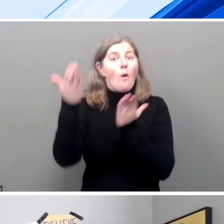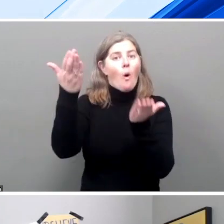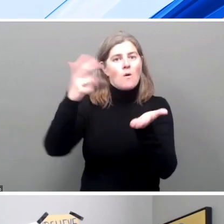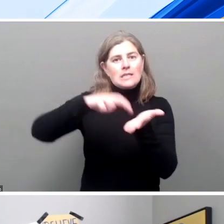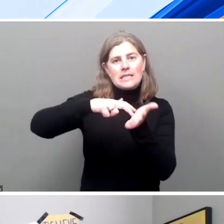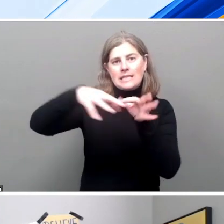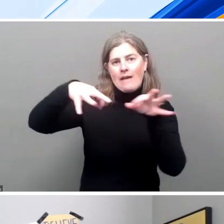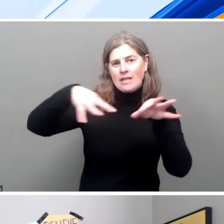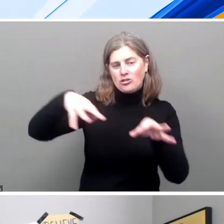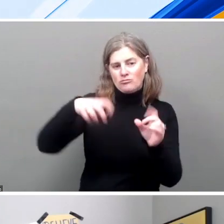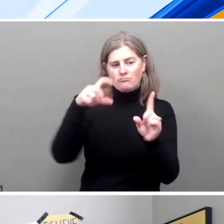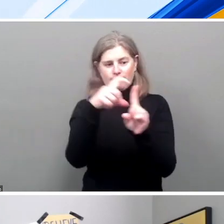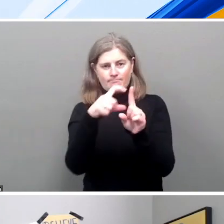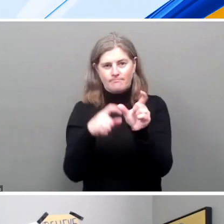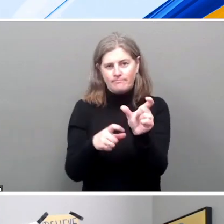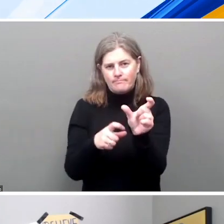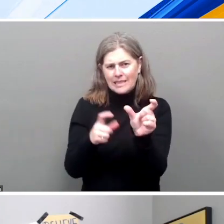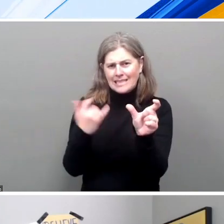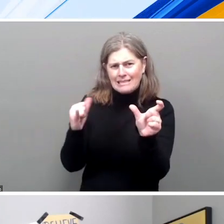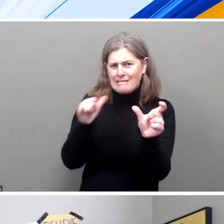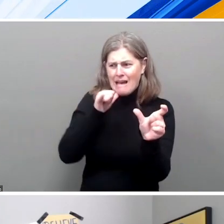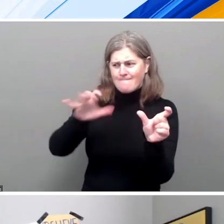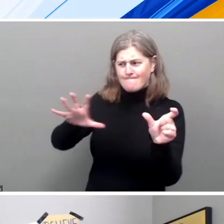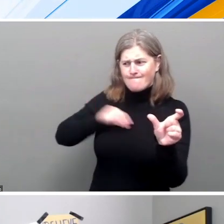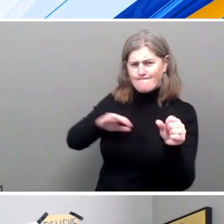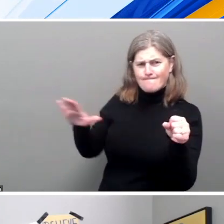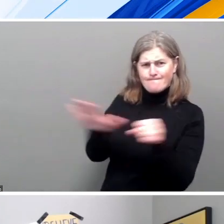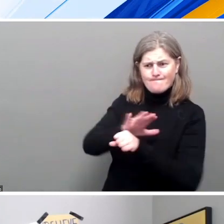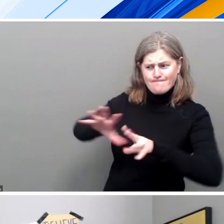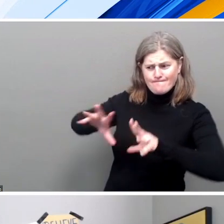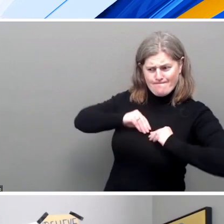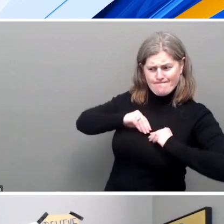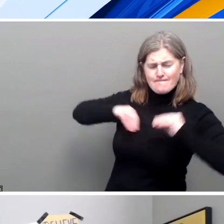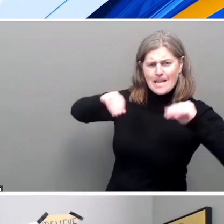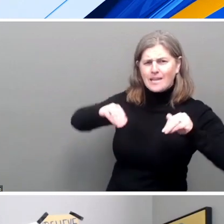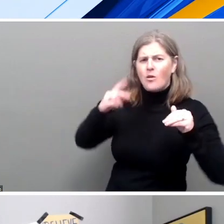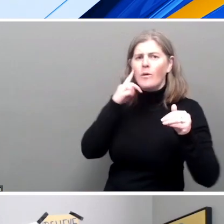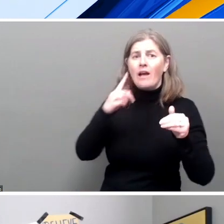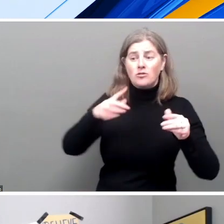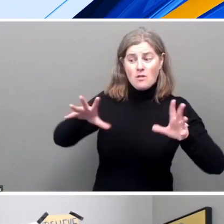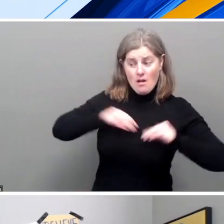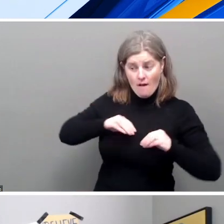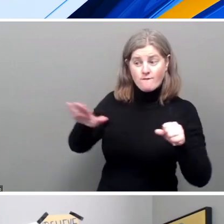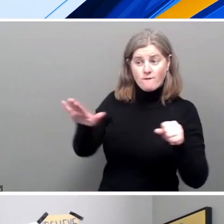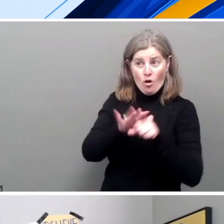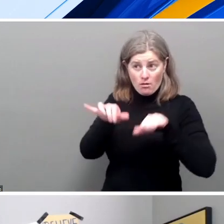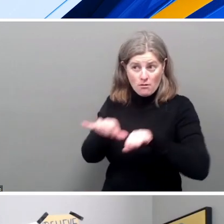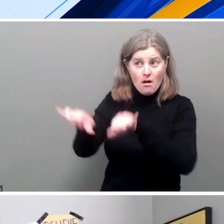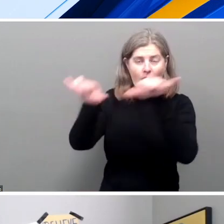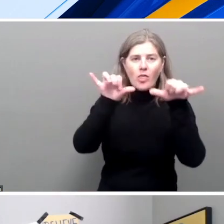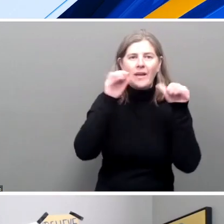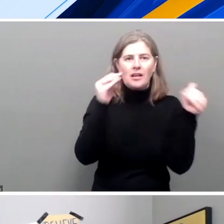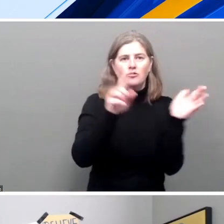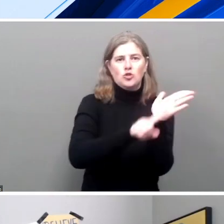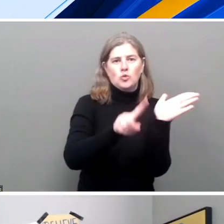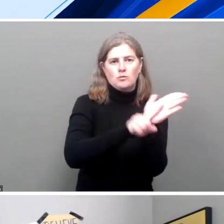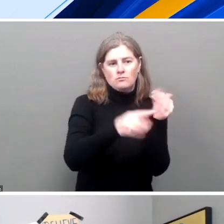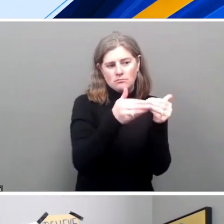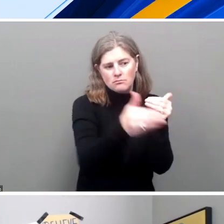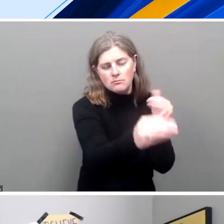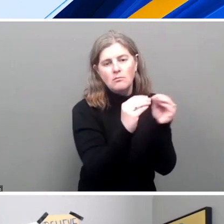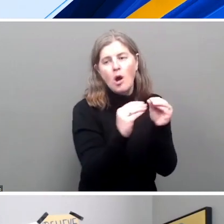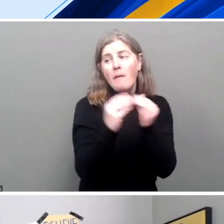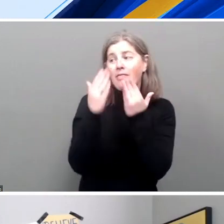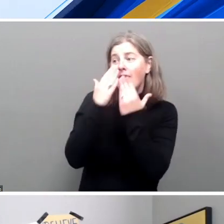definition that still hasn't had the uptake yet that it's going to need to allow it to be fully used in research. But thanks for